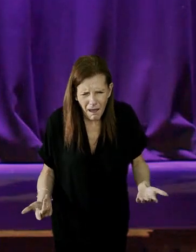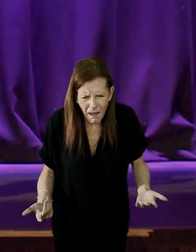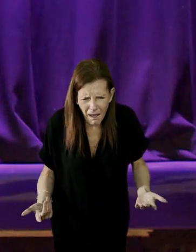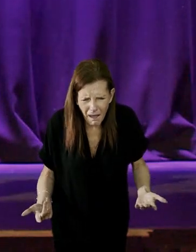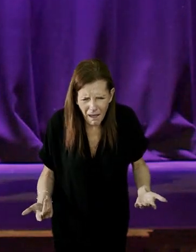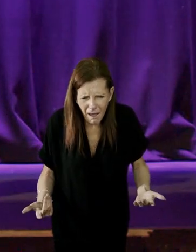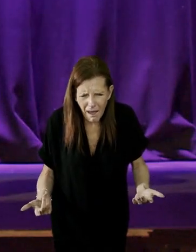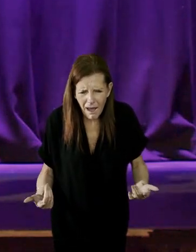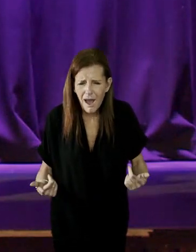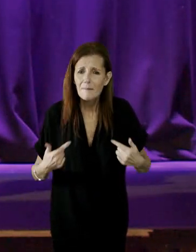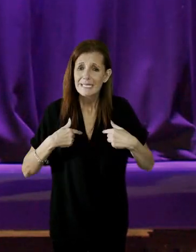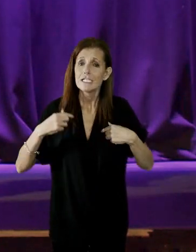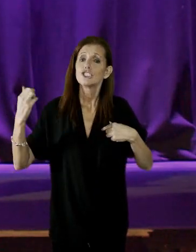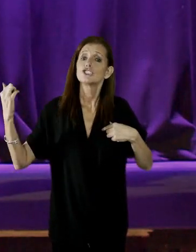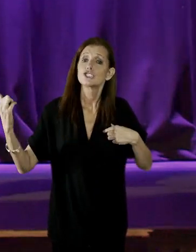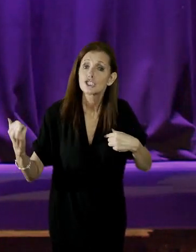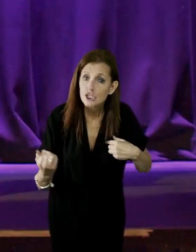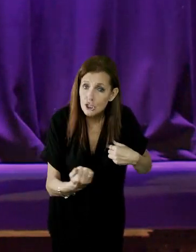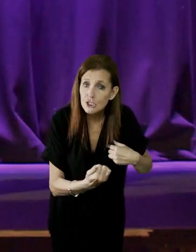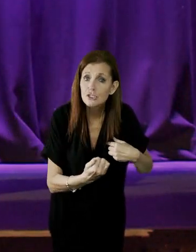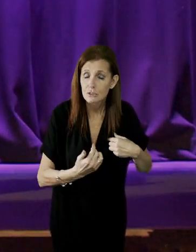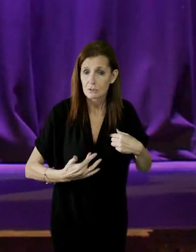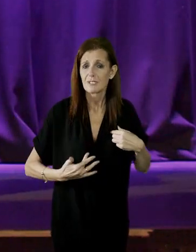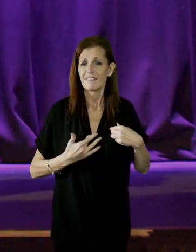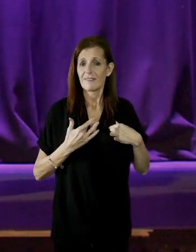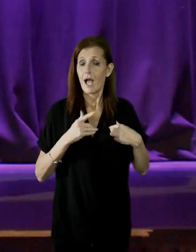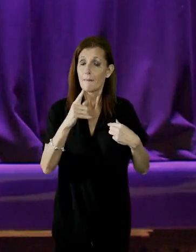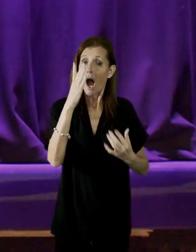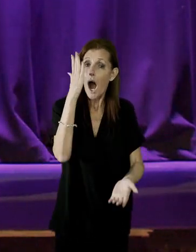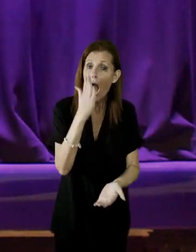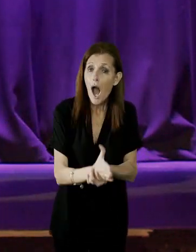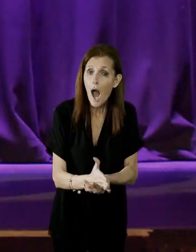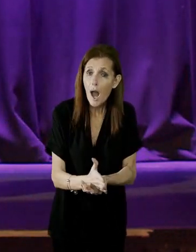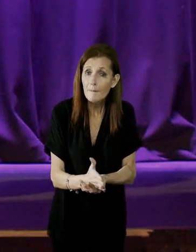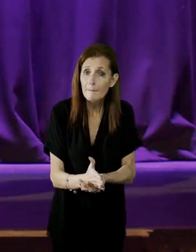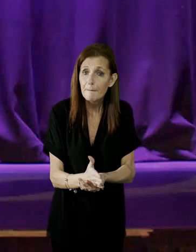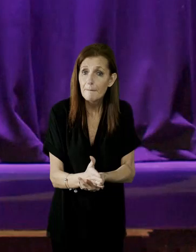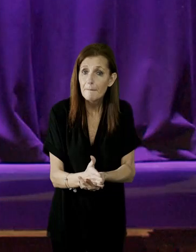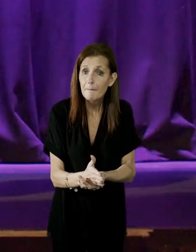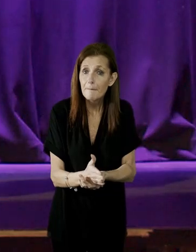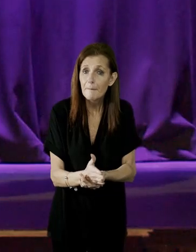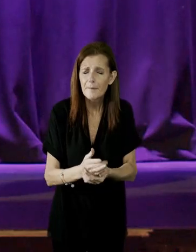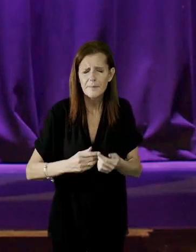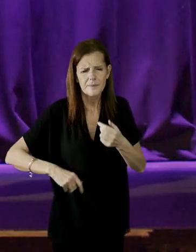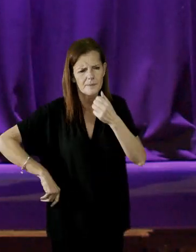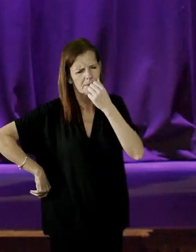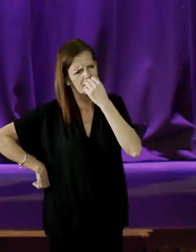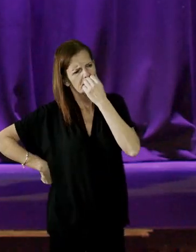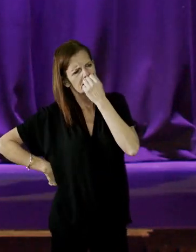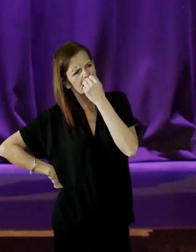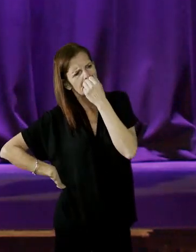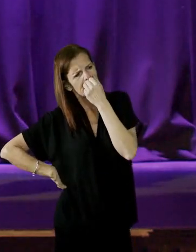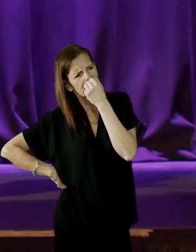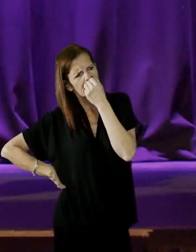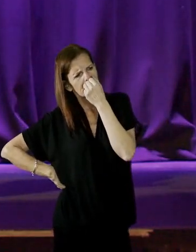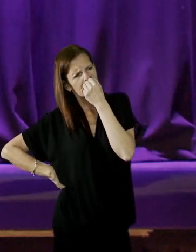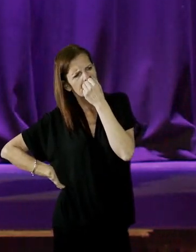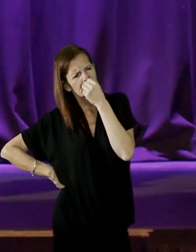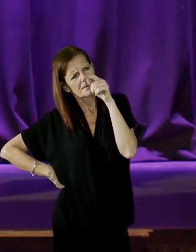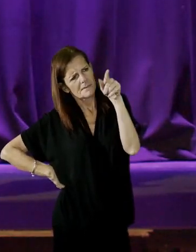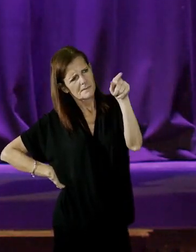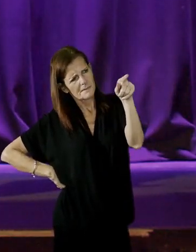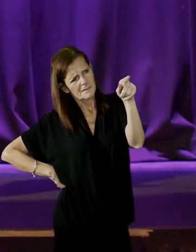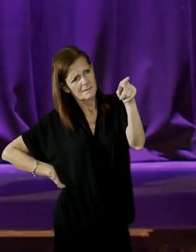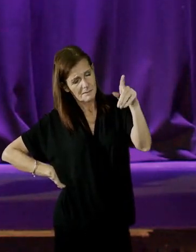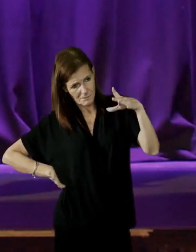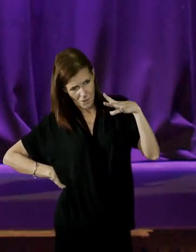felt. Instead, I thought, if she would rather be dead